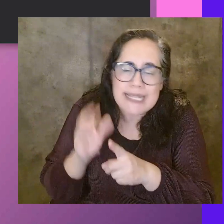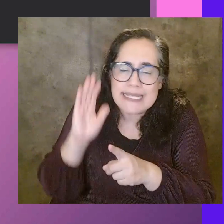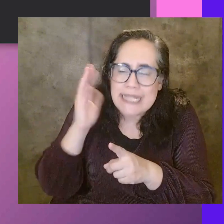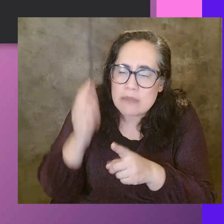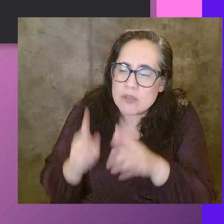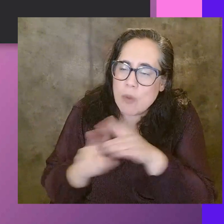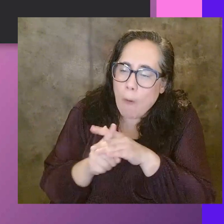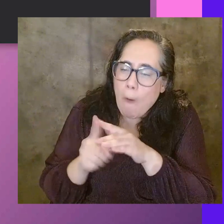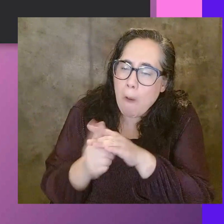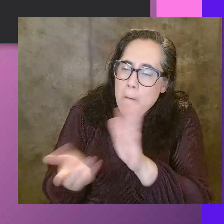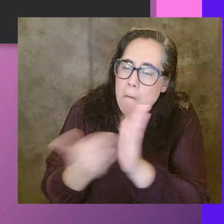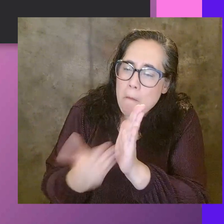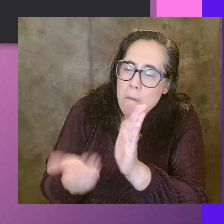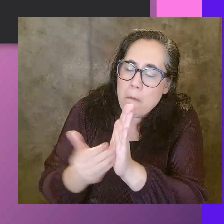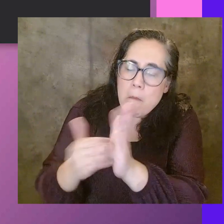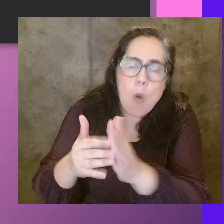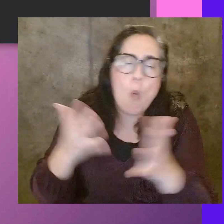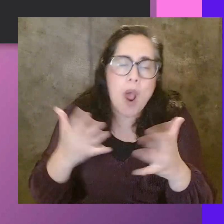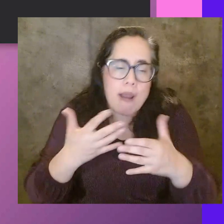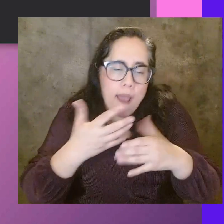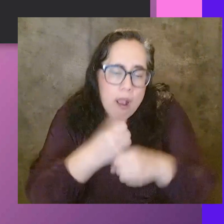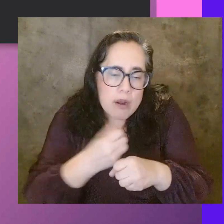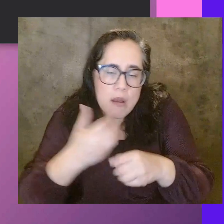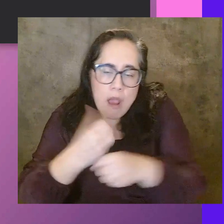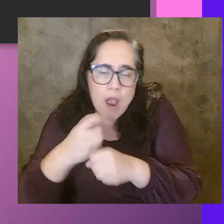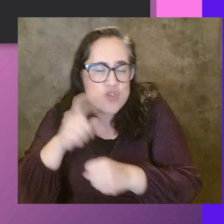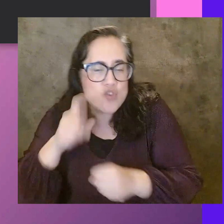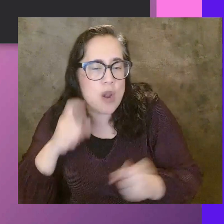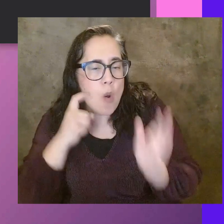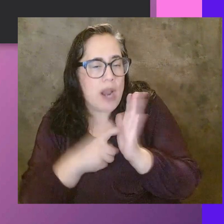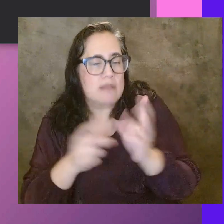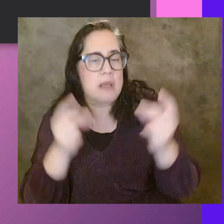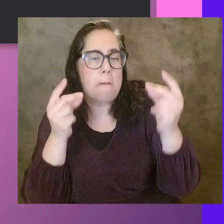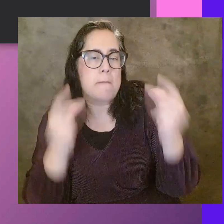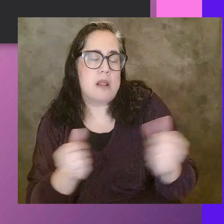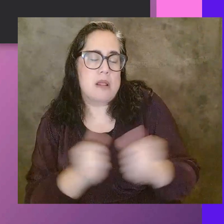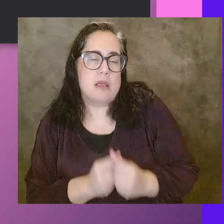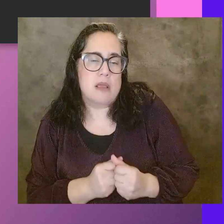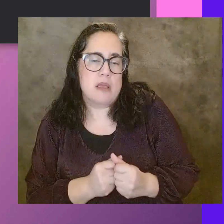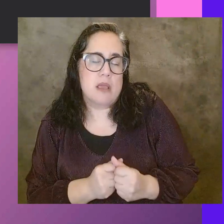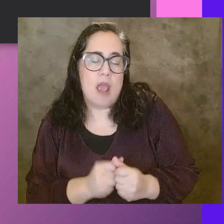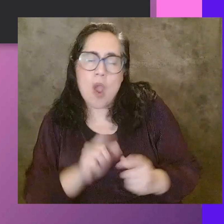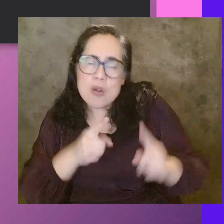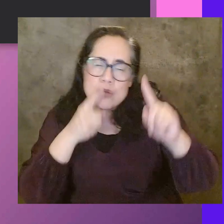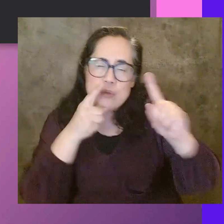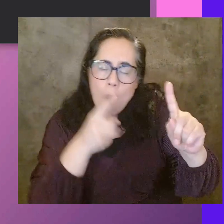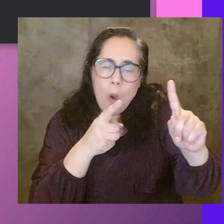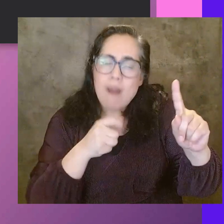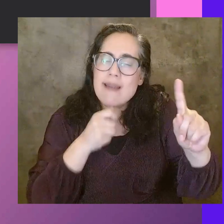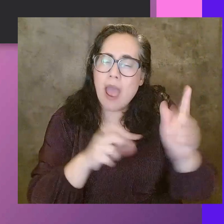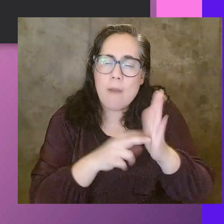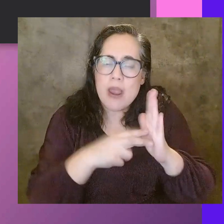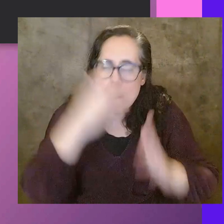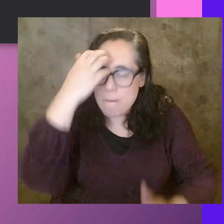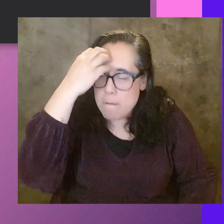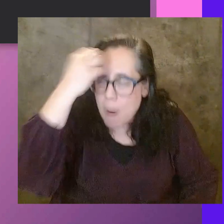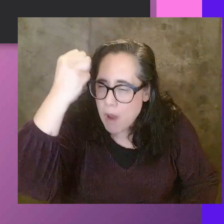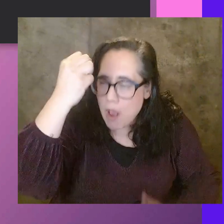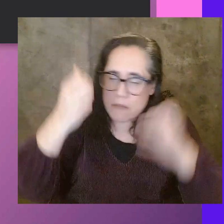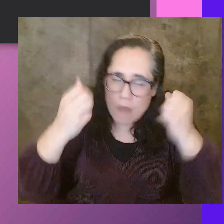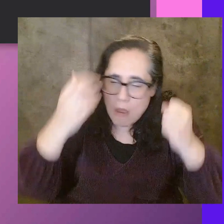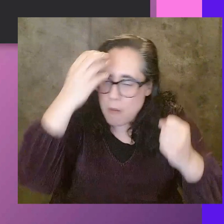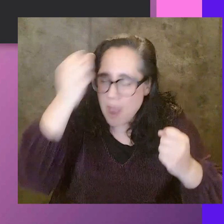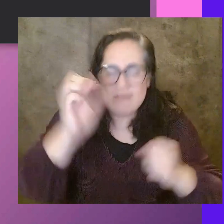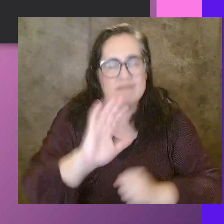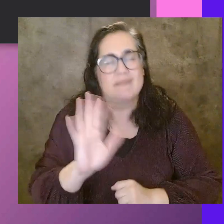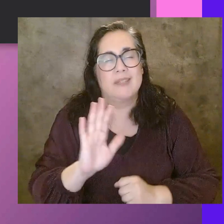terminology appears repeatedly? What acronyms should I recognize immediately? The goal isn't memorization.